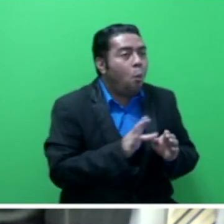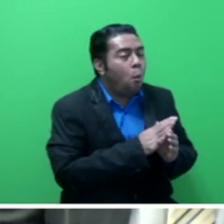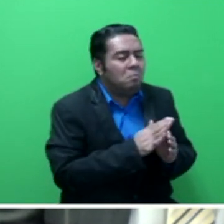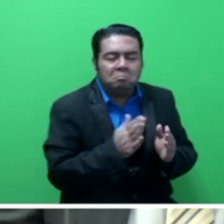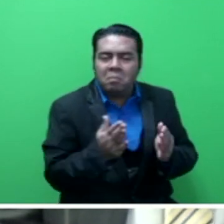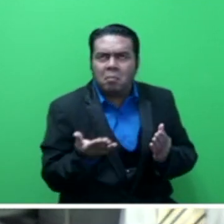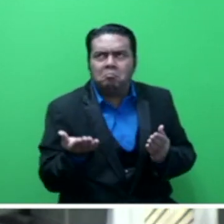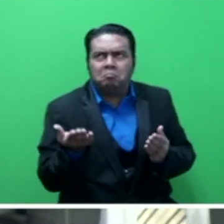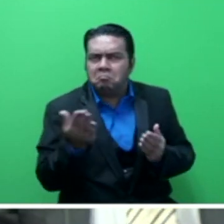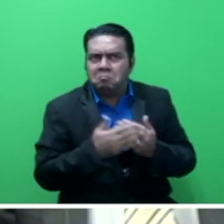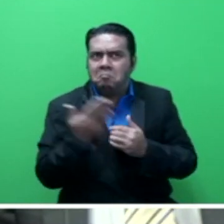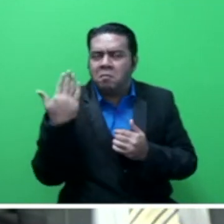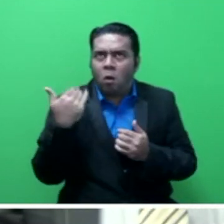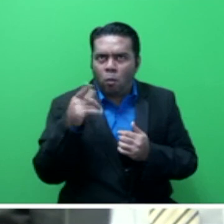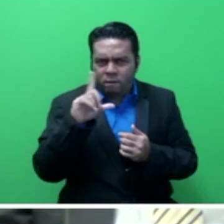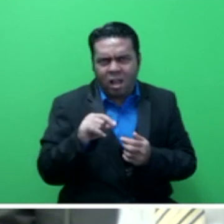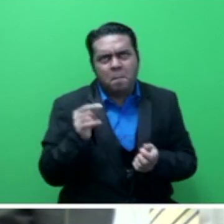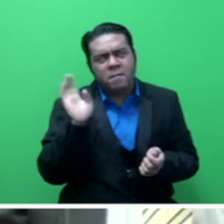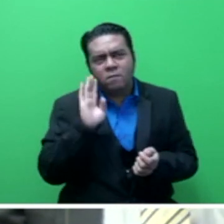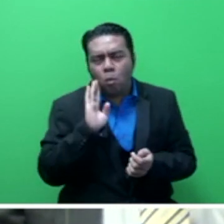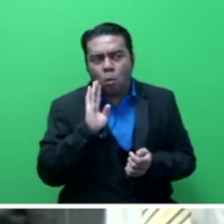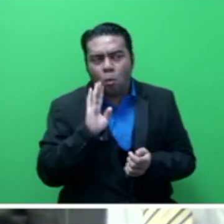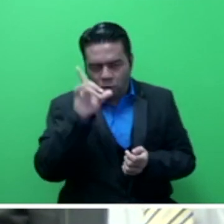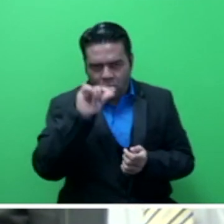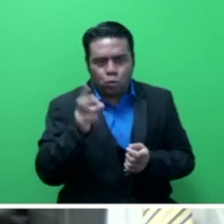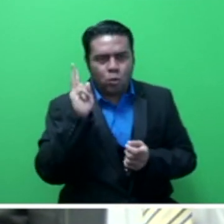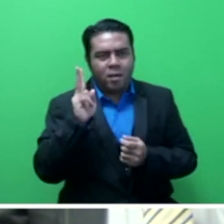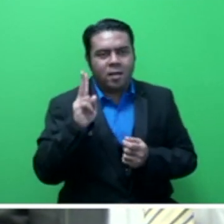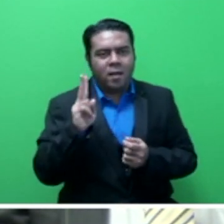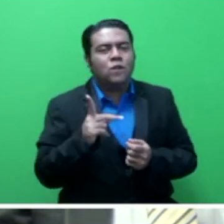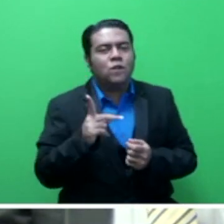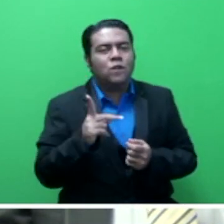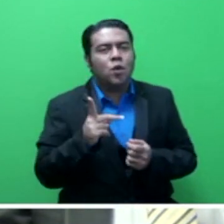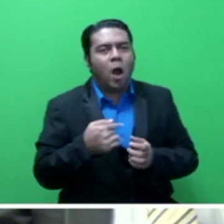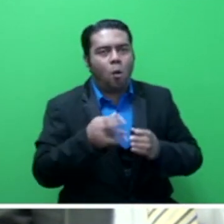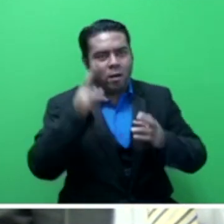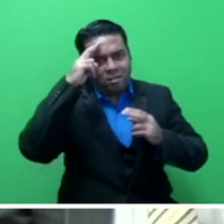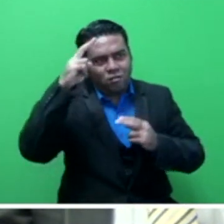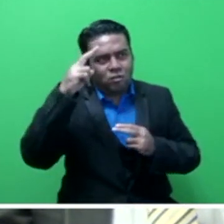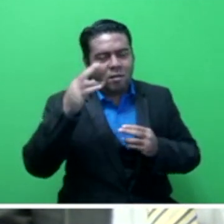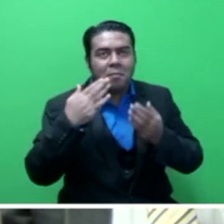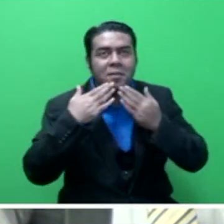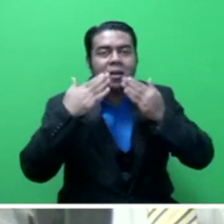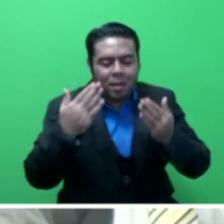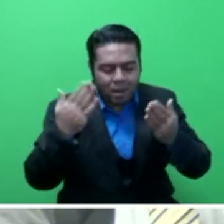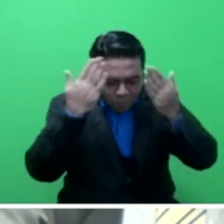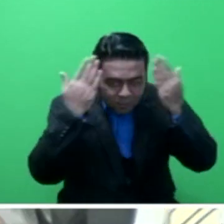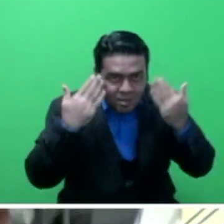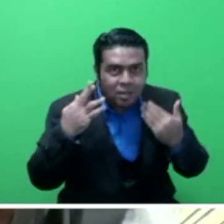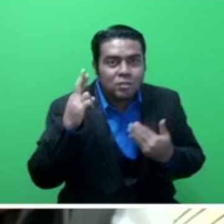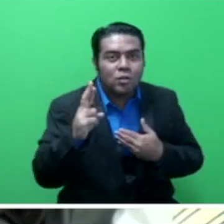before. We have done it together once, and we can do it again for our beloved nation. Honorable Speaker.